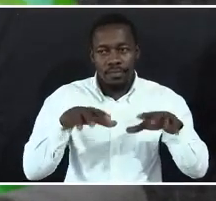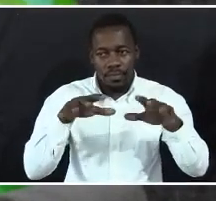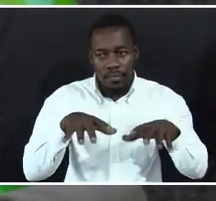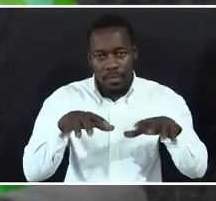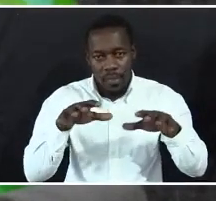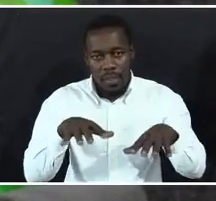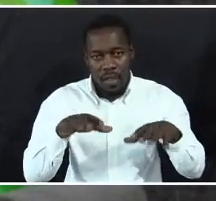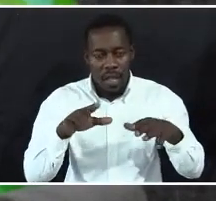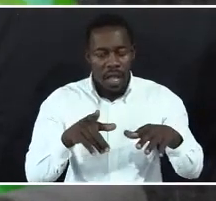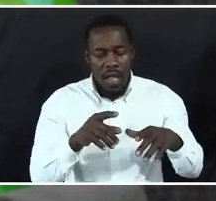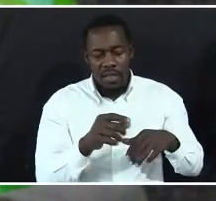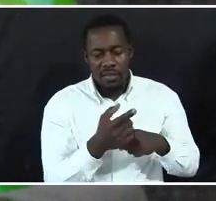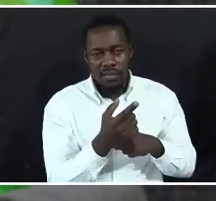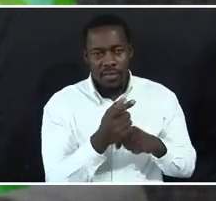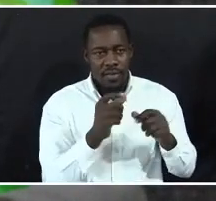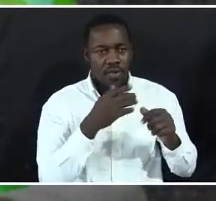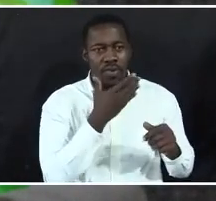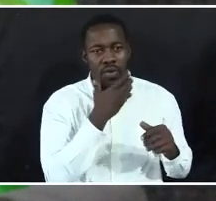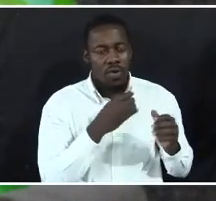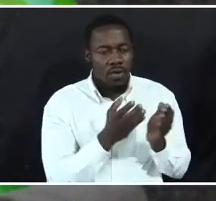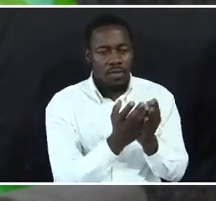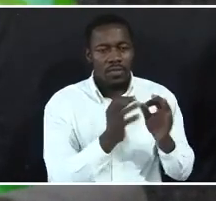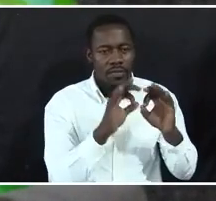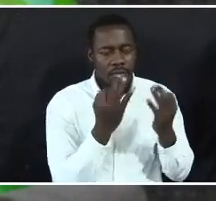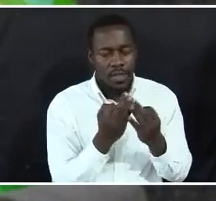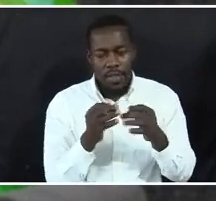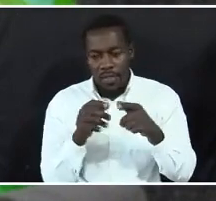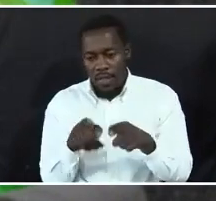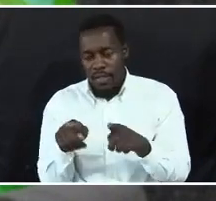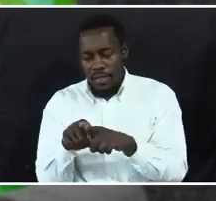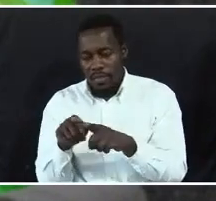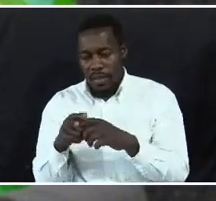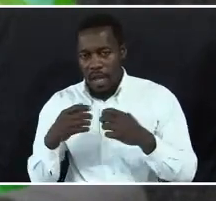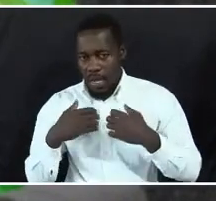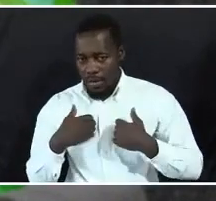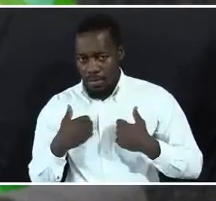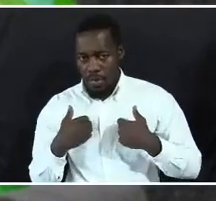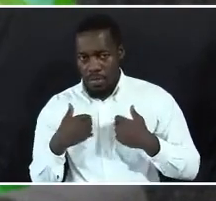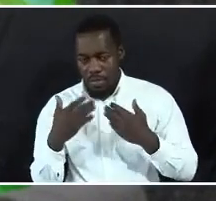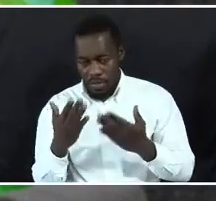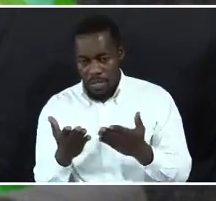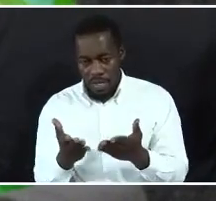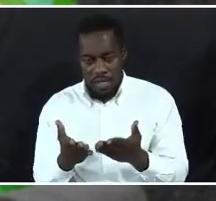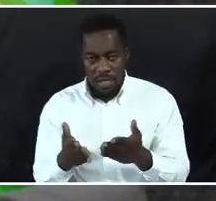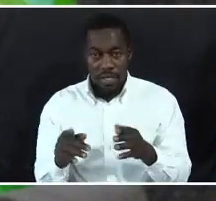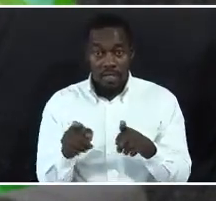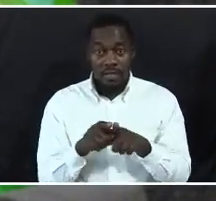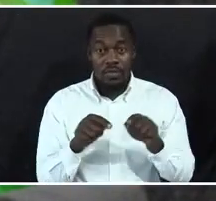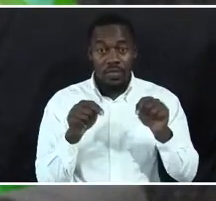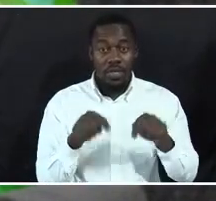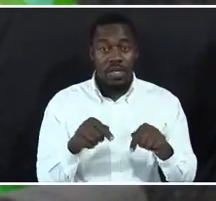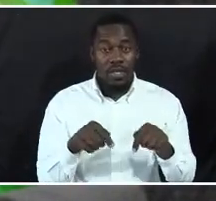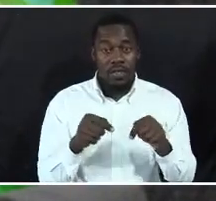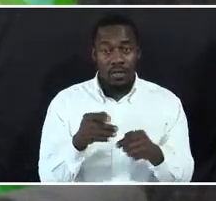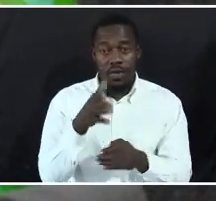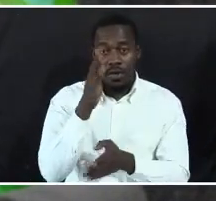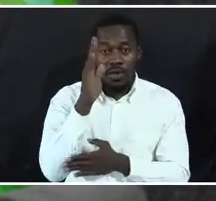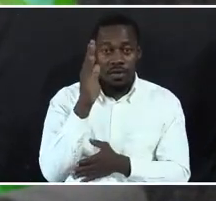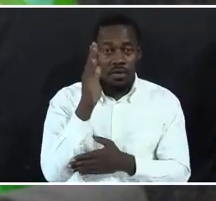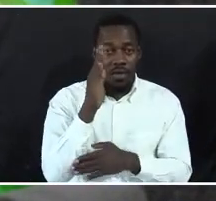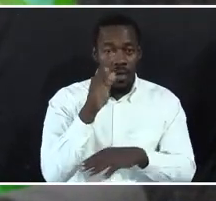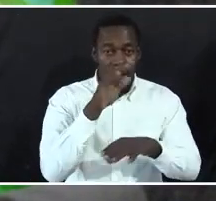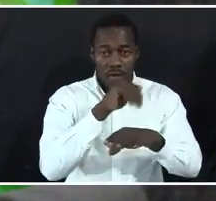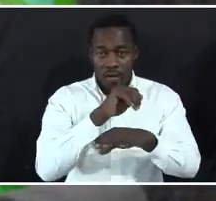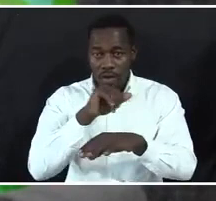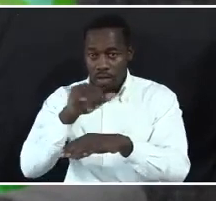few animals were saved on the ark. Church, God is coming again to destroy the world.